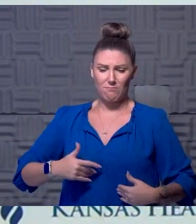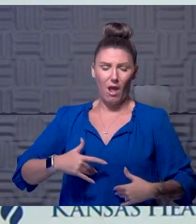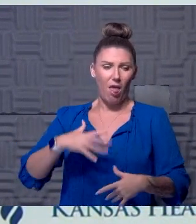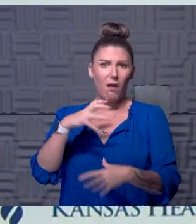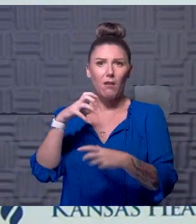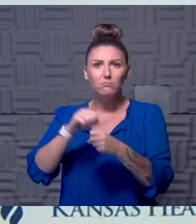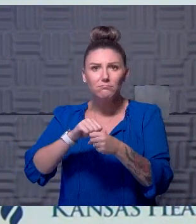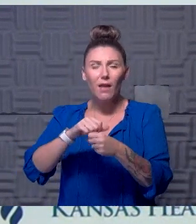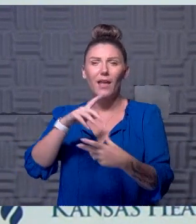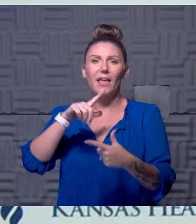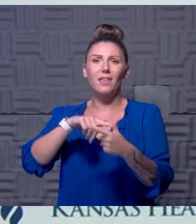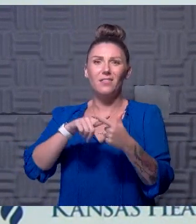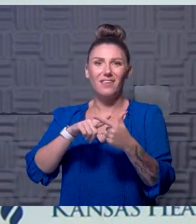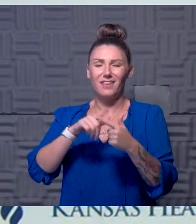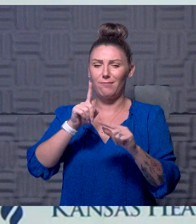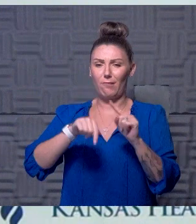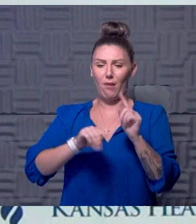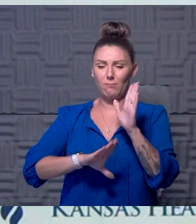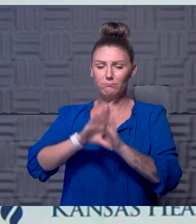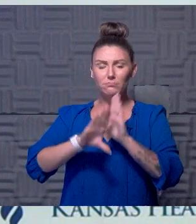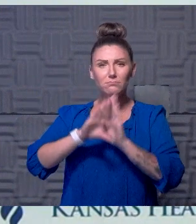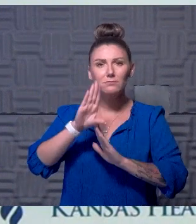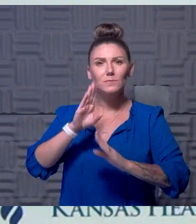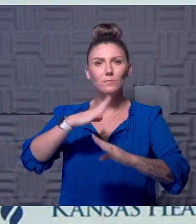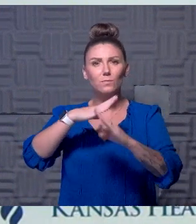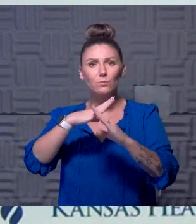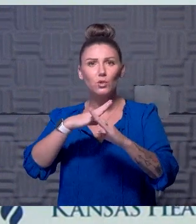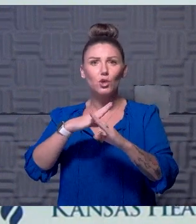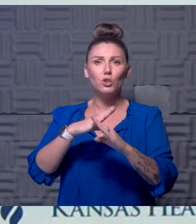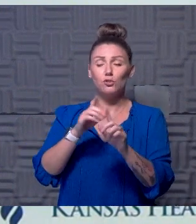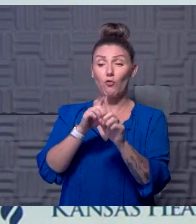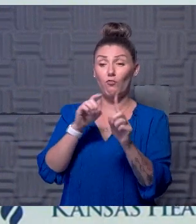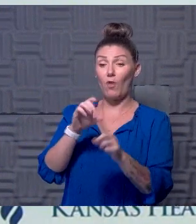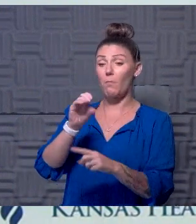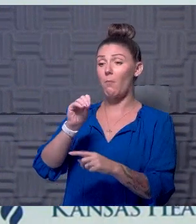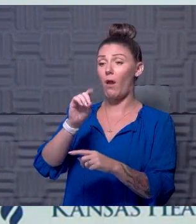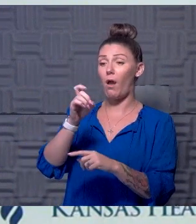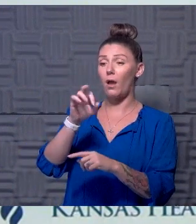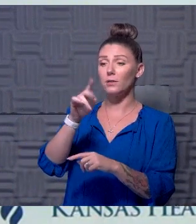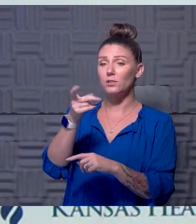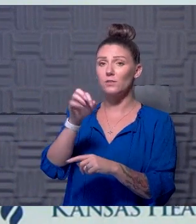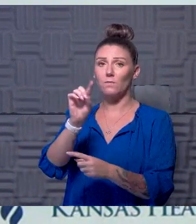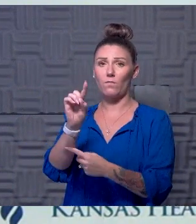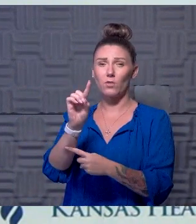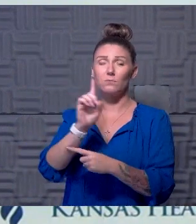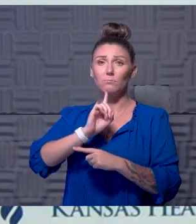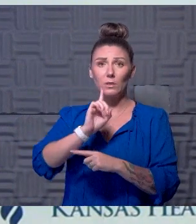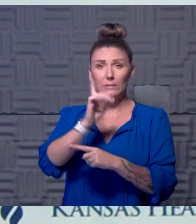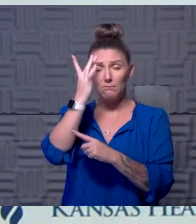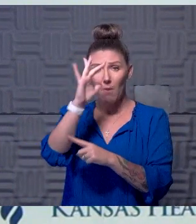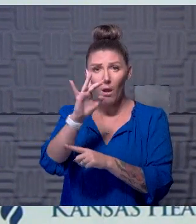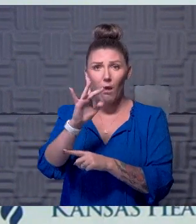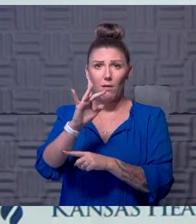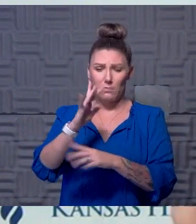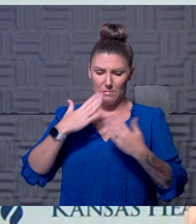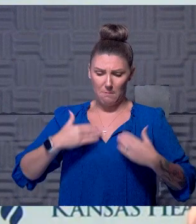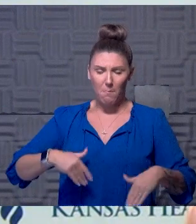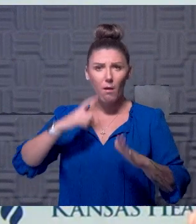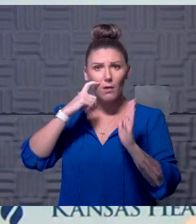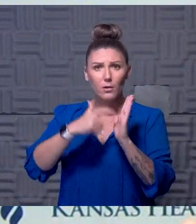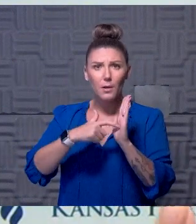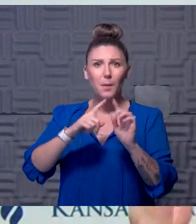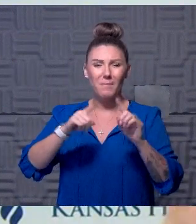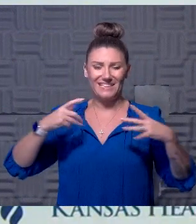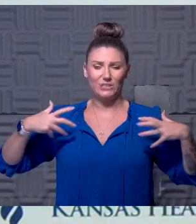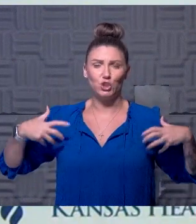immunity for it. So this technology developed in Oxford is very smart. It's still an adenovirus that our body can recognize, but it's a